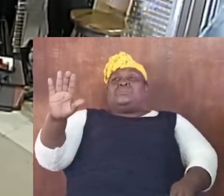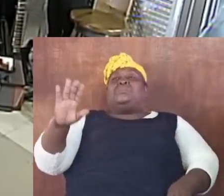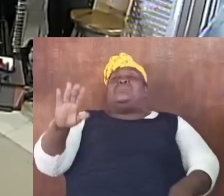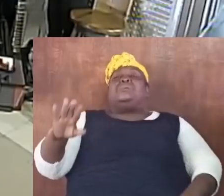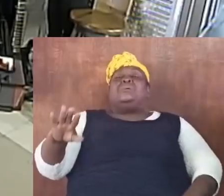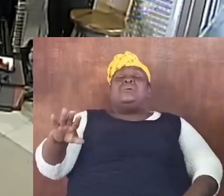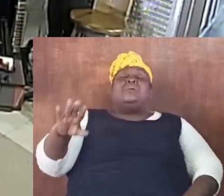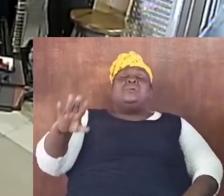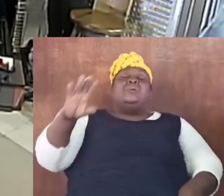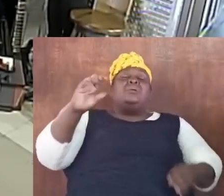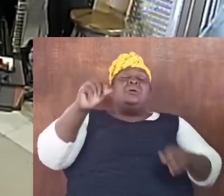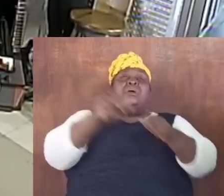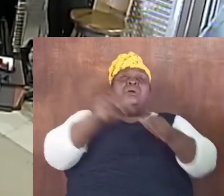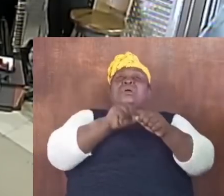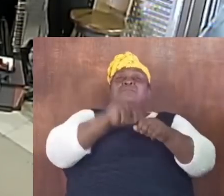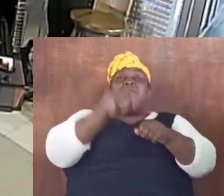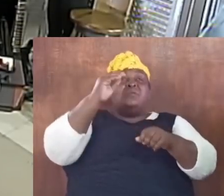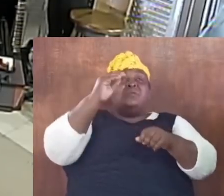omniscient one.